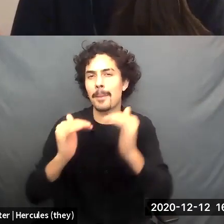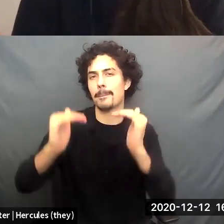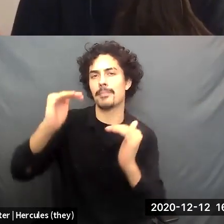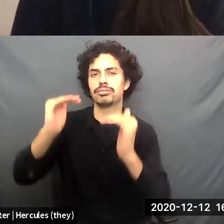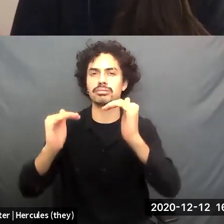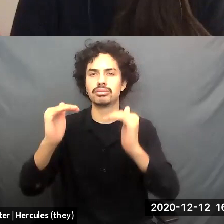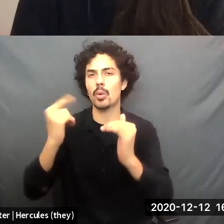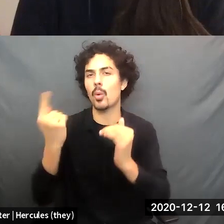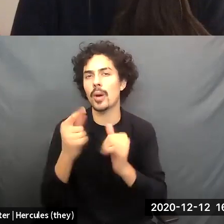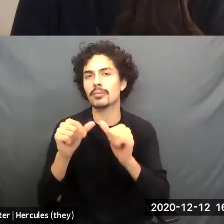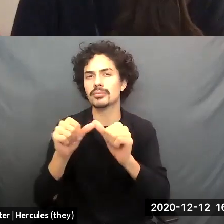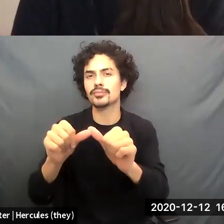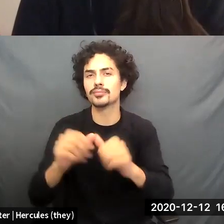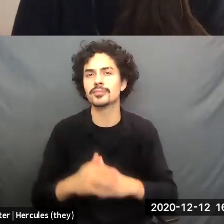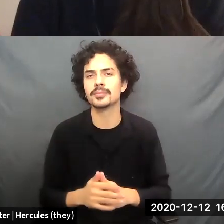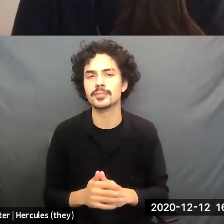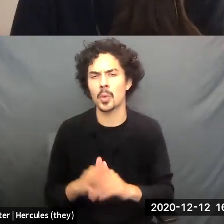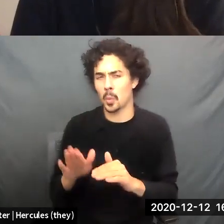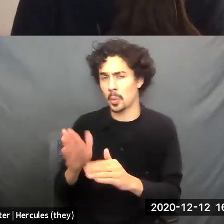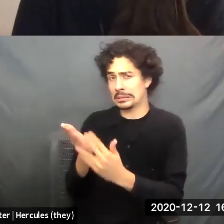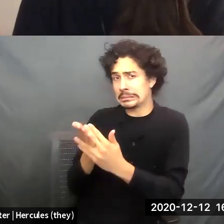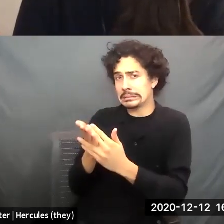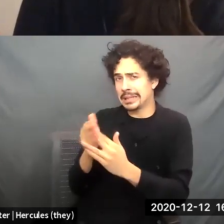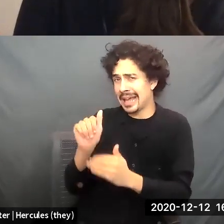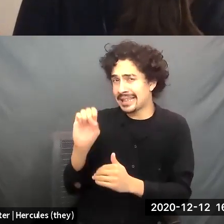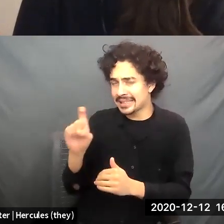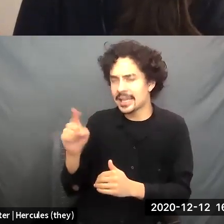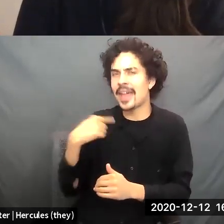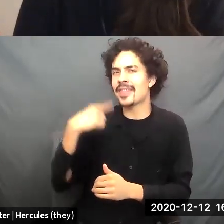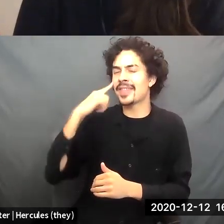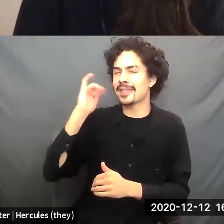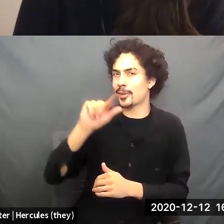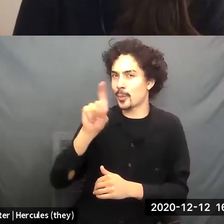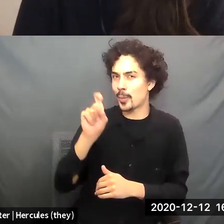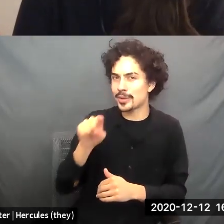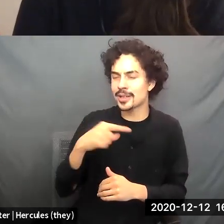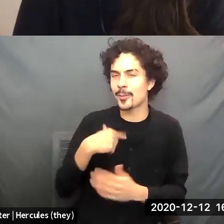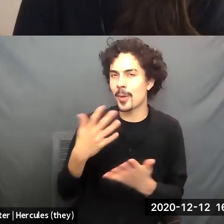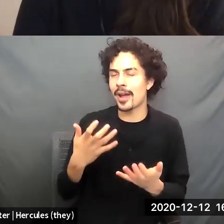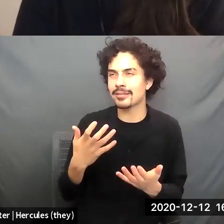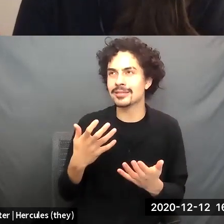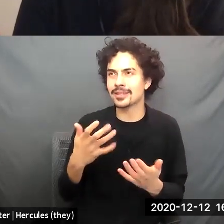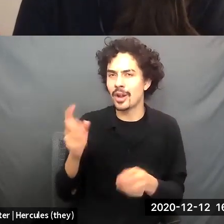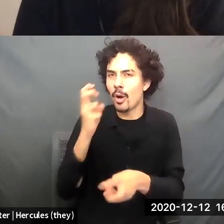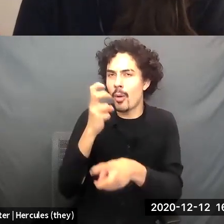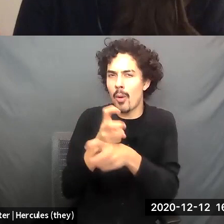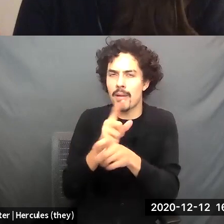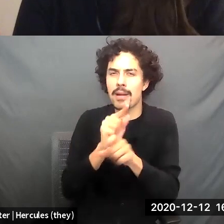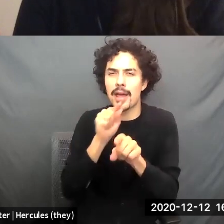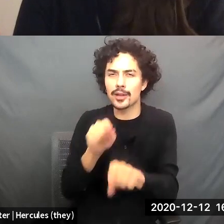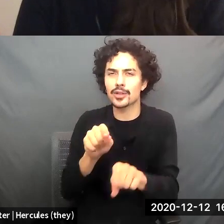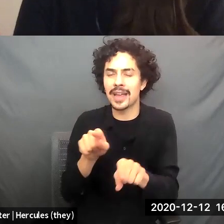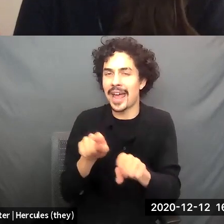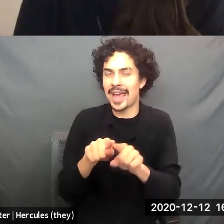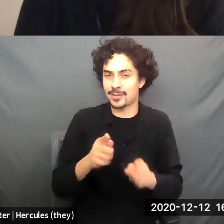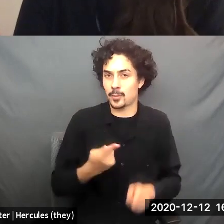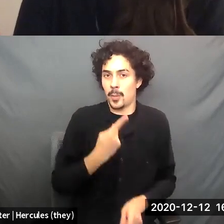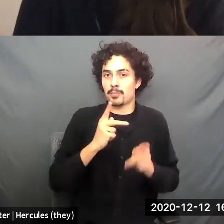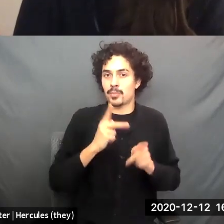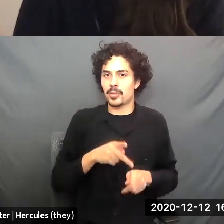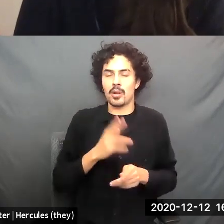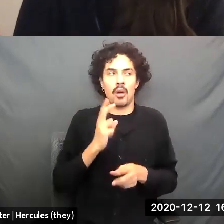Yeah, I was just going to add that I think it's a question that I, that, that is hard to answer as an individual person.